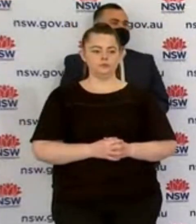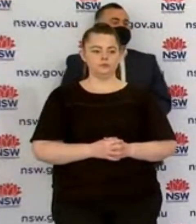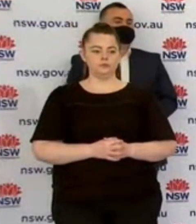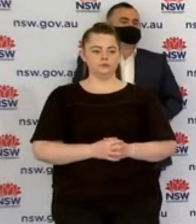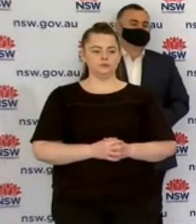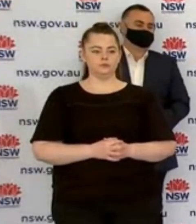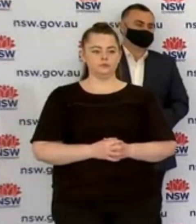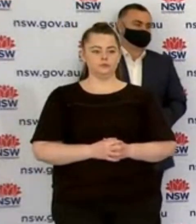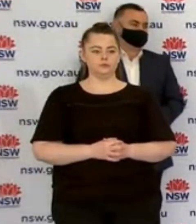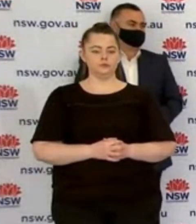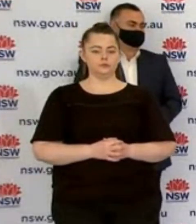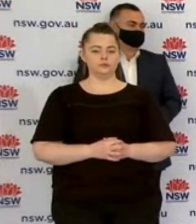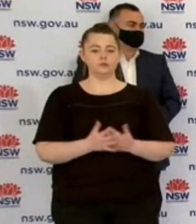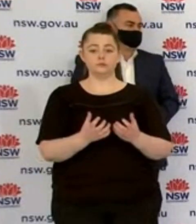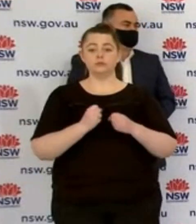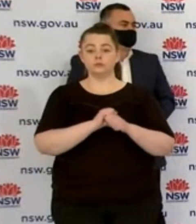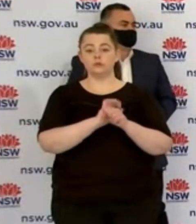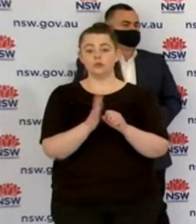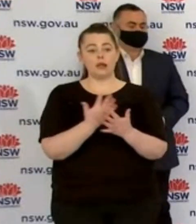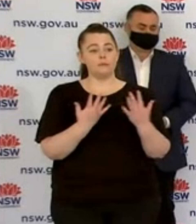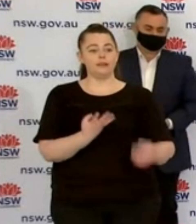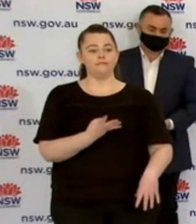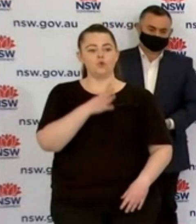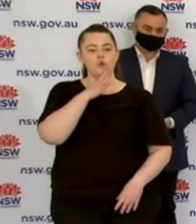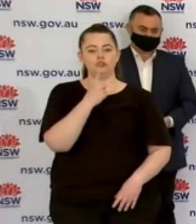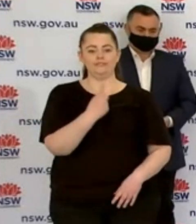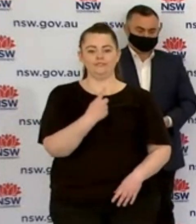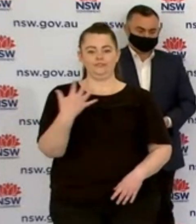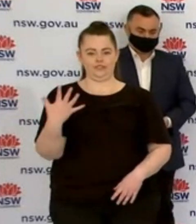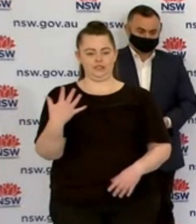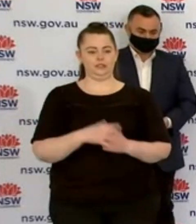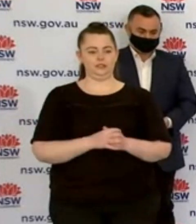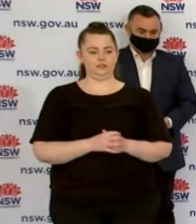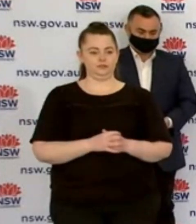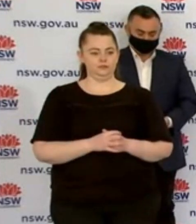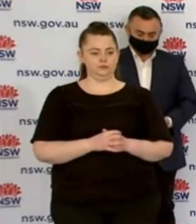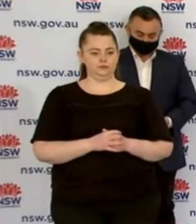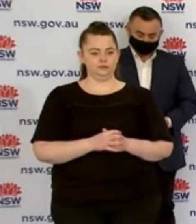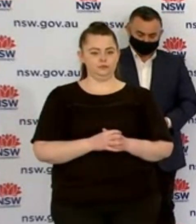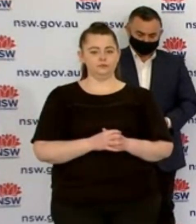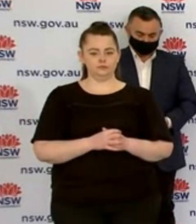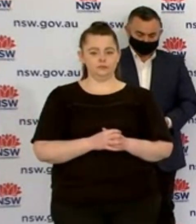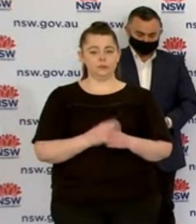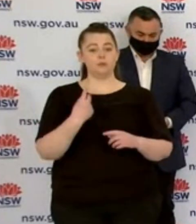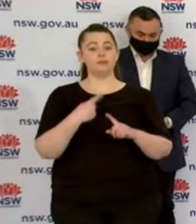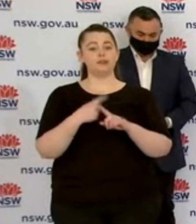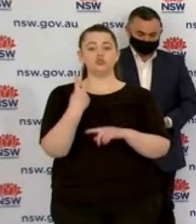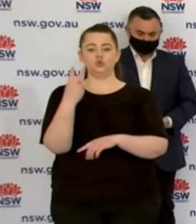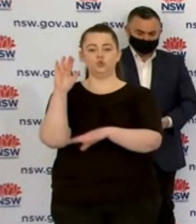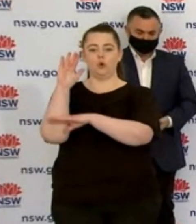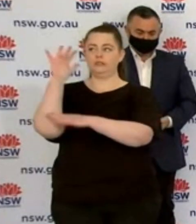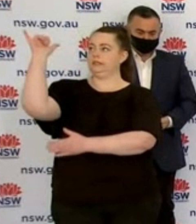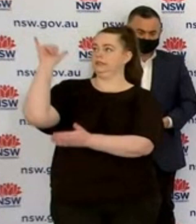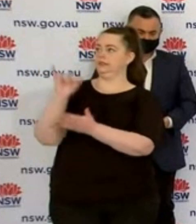There were 415 locally acquired cases reported in New South Wales in the 24 hours to 8 p.m. last night, and 2 overseas